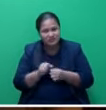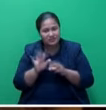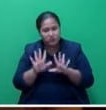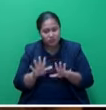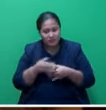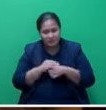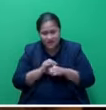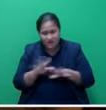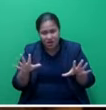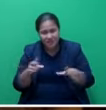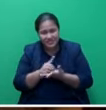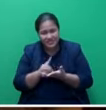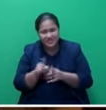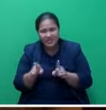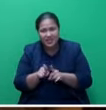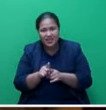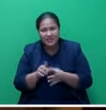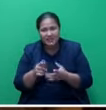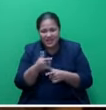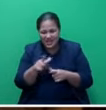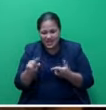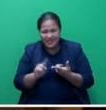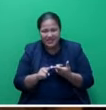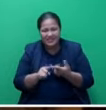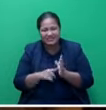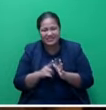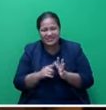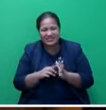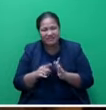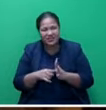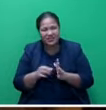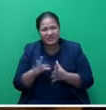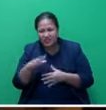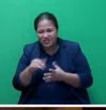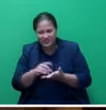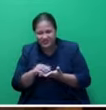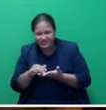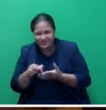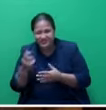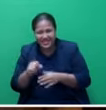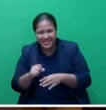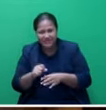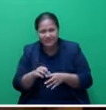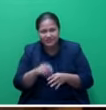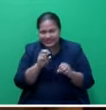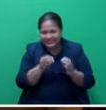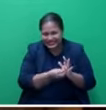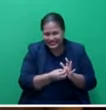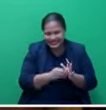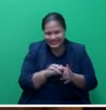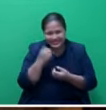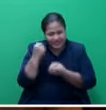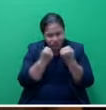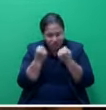diseases such as leaf gall and ratoon stunting disease, which, if not controlled, have the potential to kill